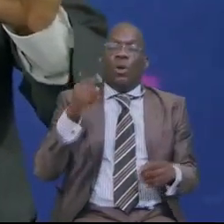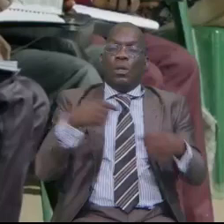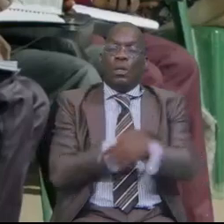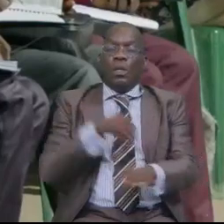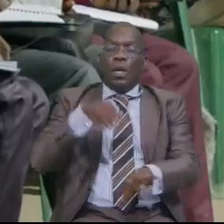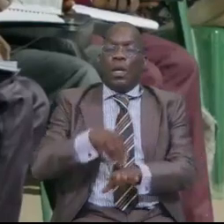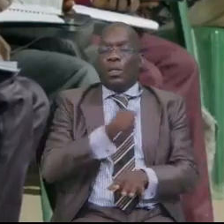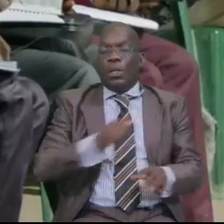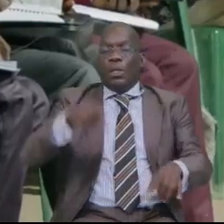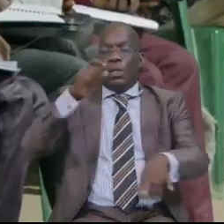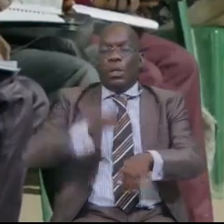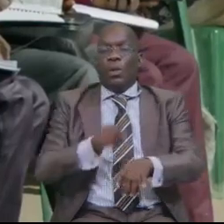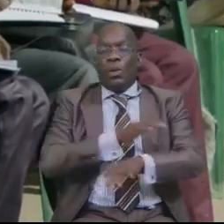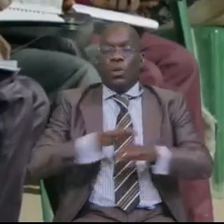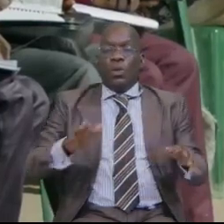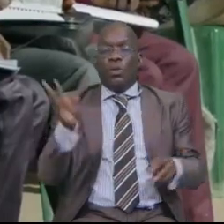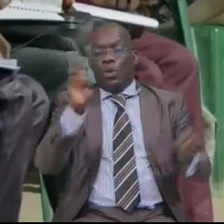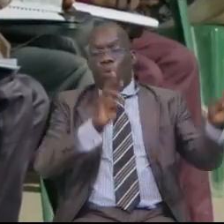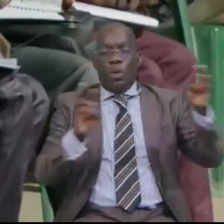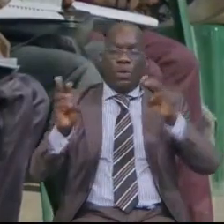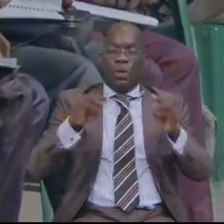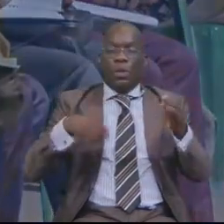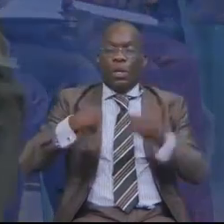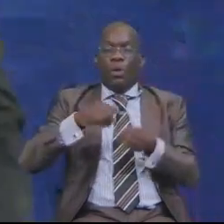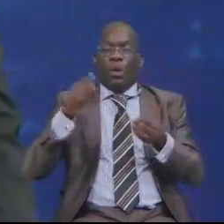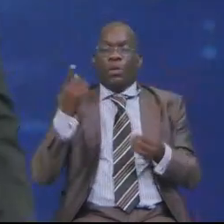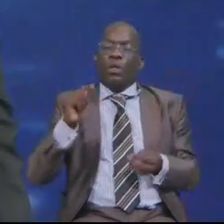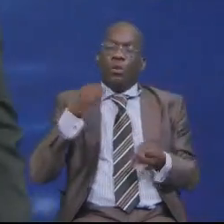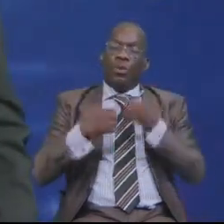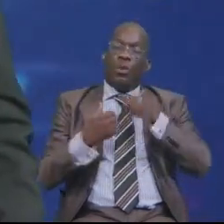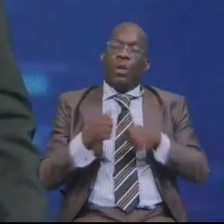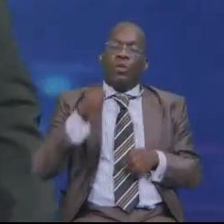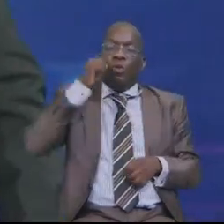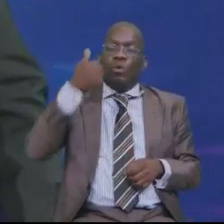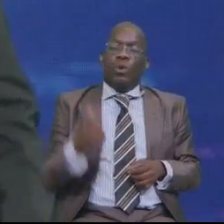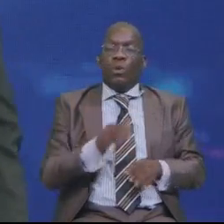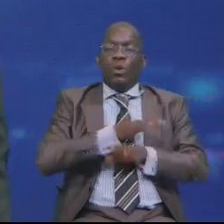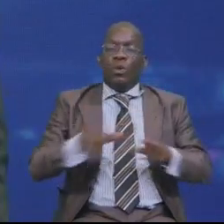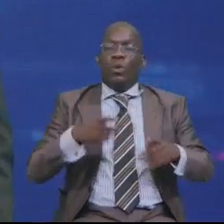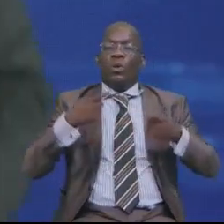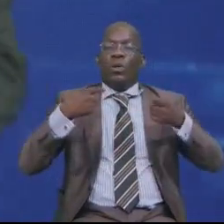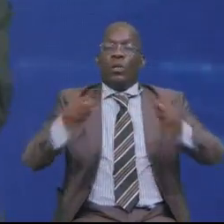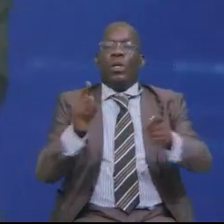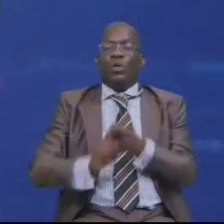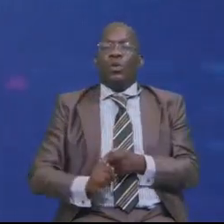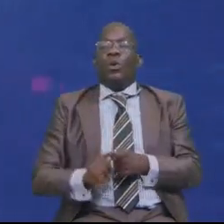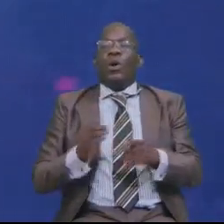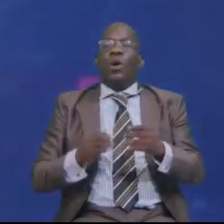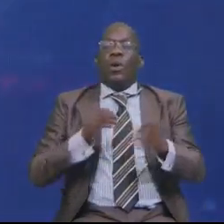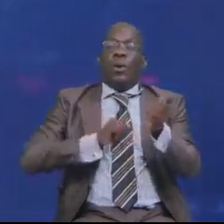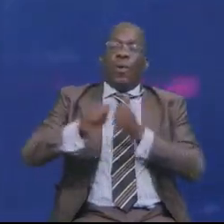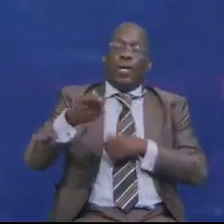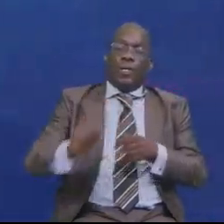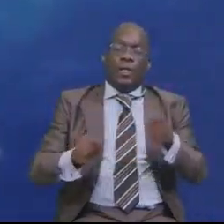time. Don't worry about the trouble tomorrow. Don't try to cross the bridge before you get there.